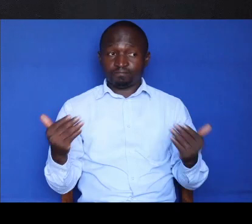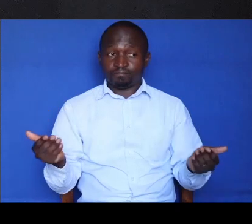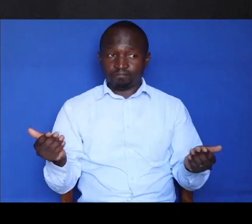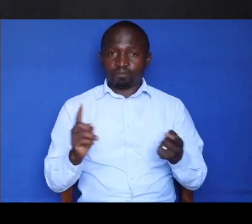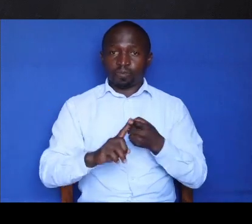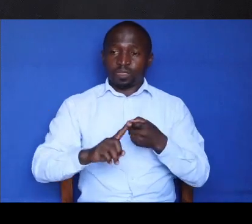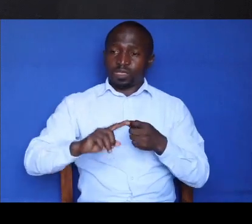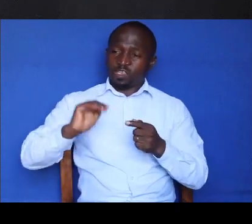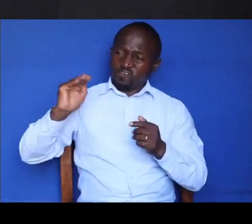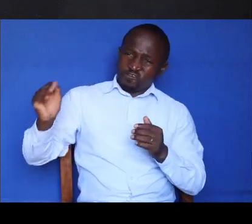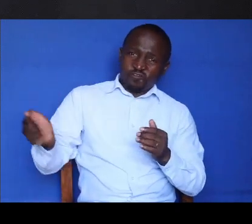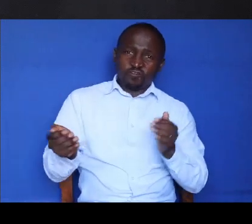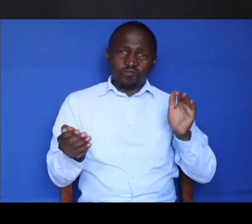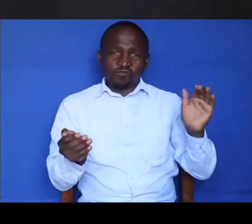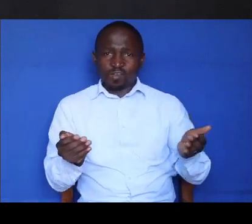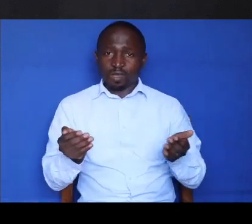get worn out,